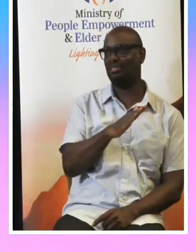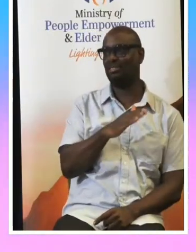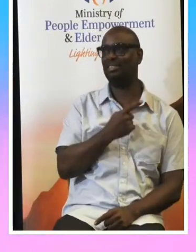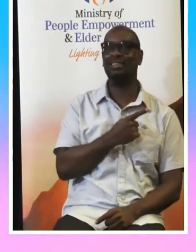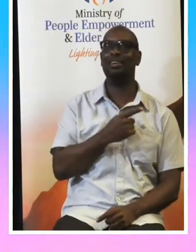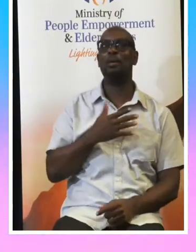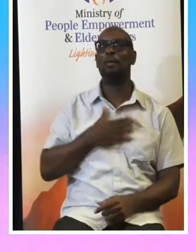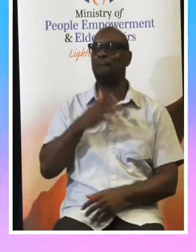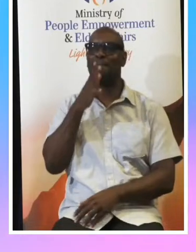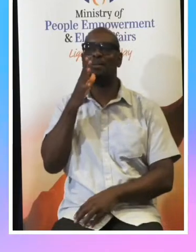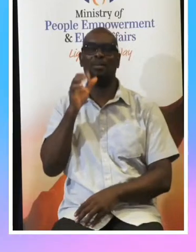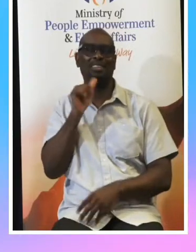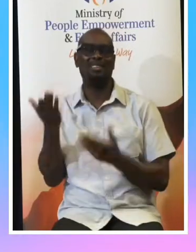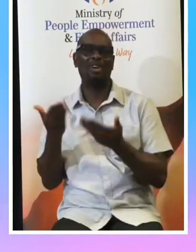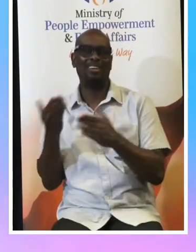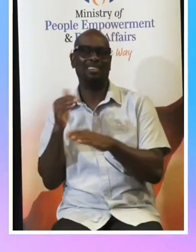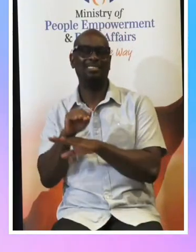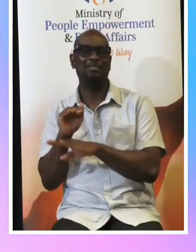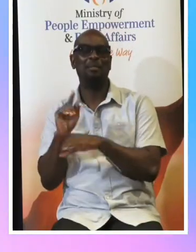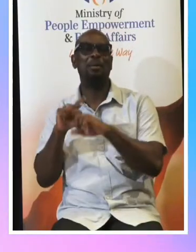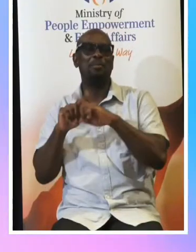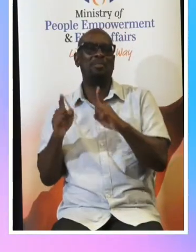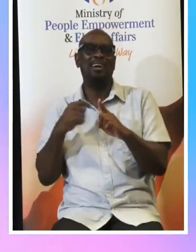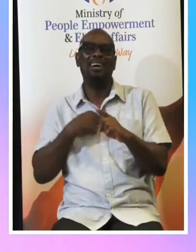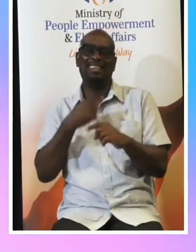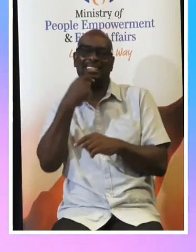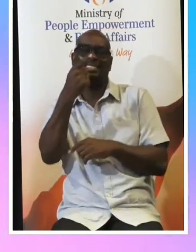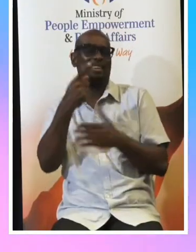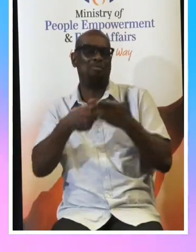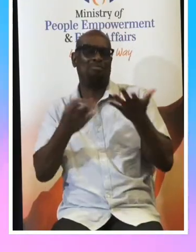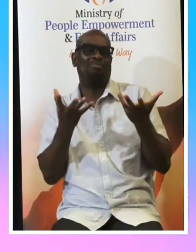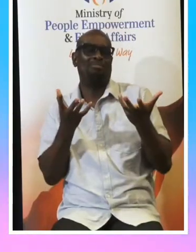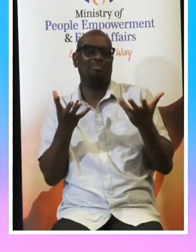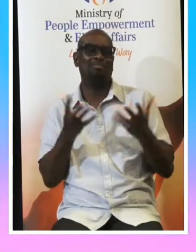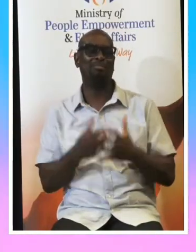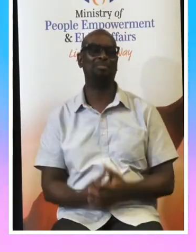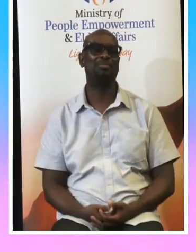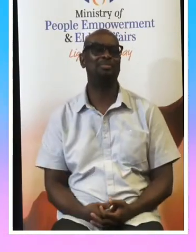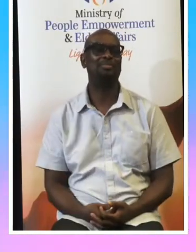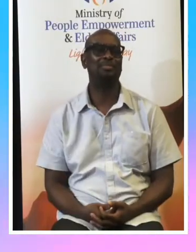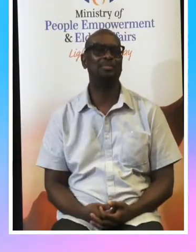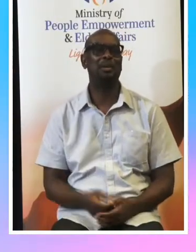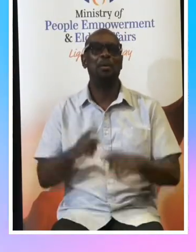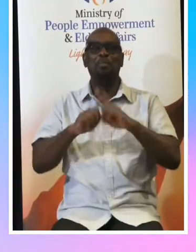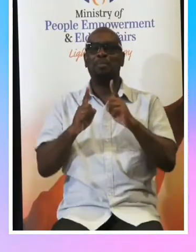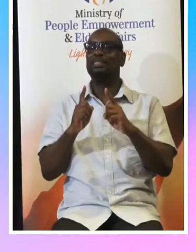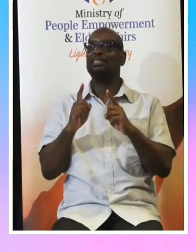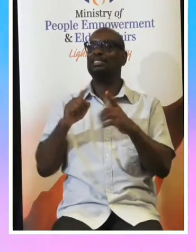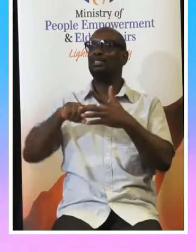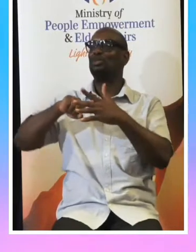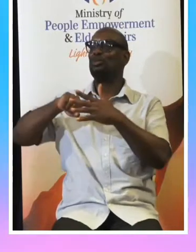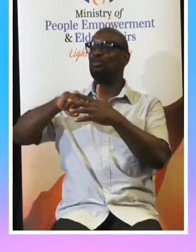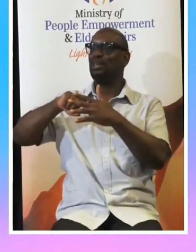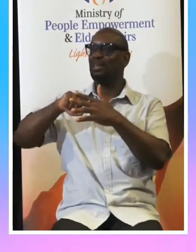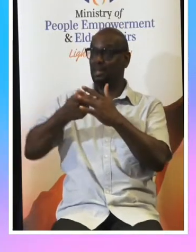are they? Yeah, I can get away with that this evening. To begin a sentence,